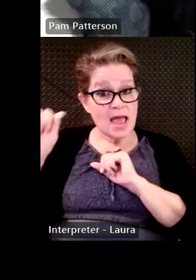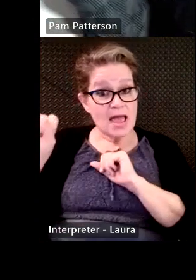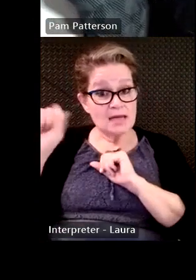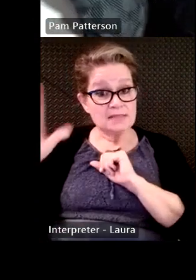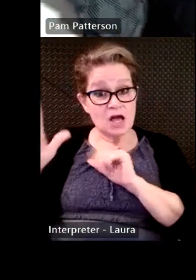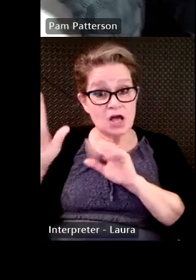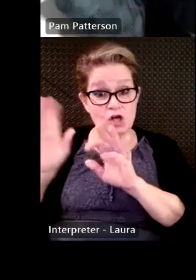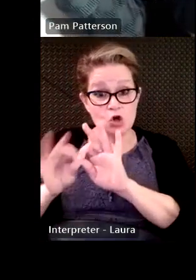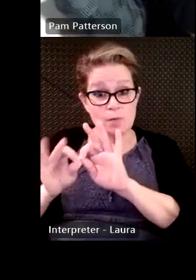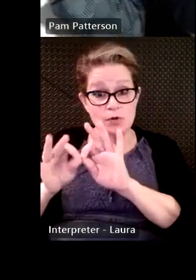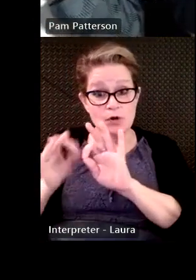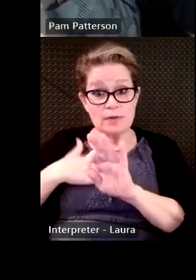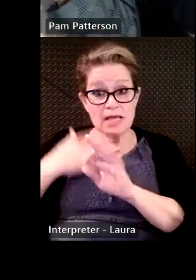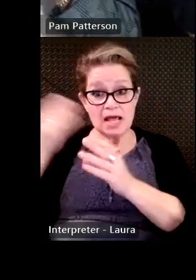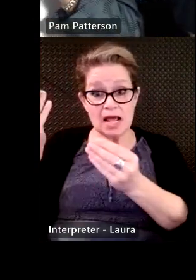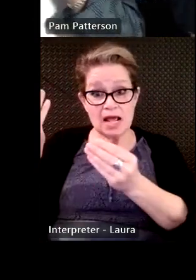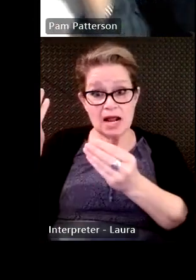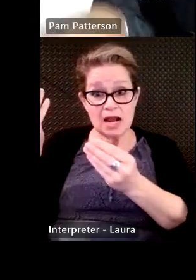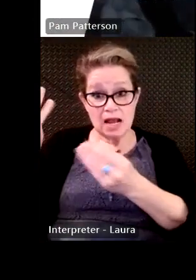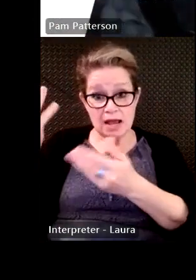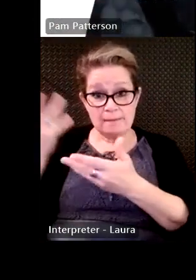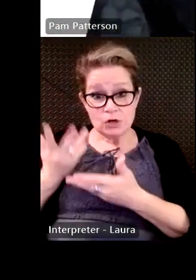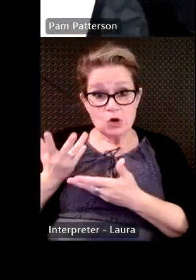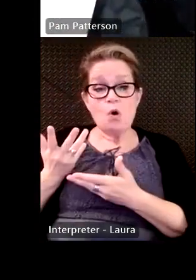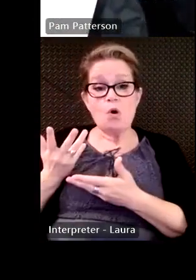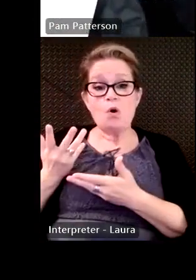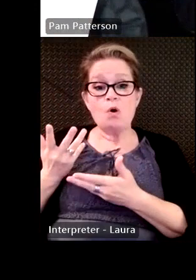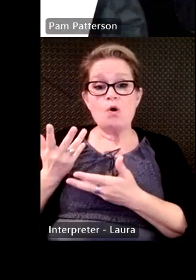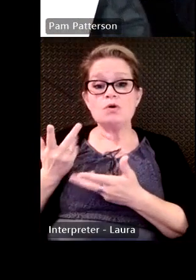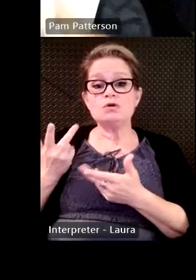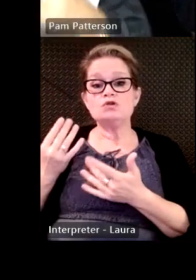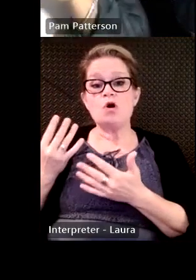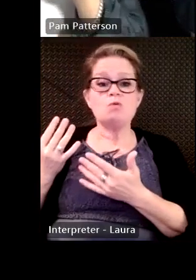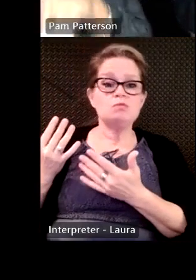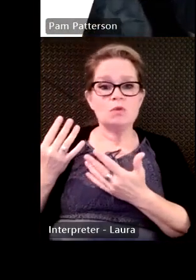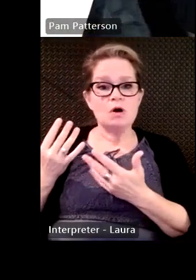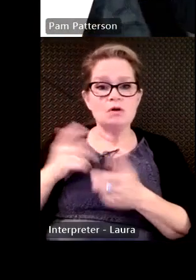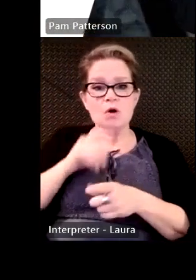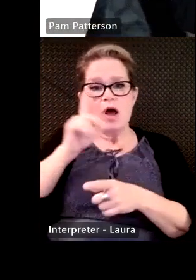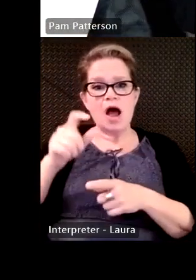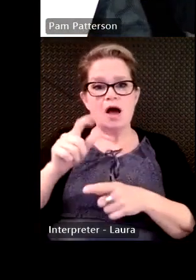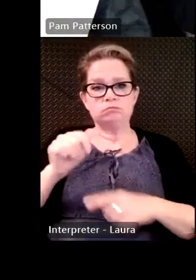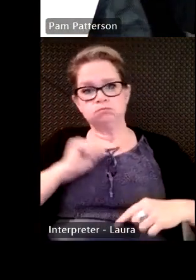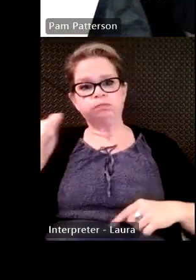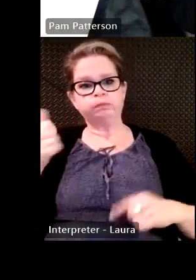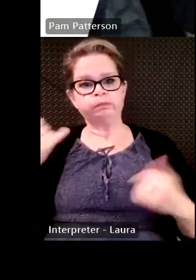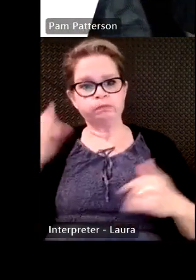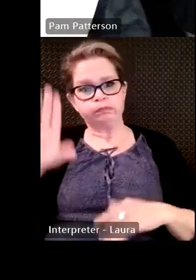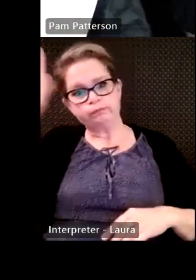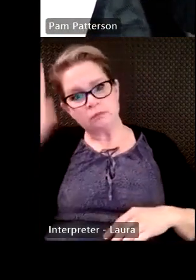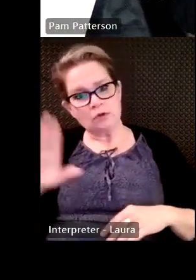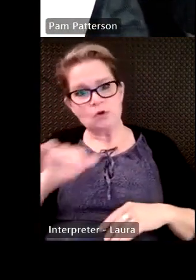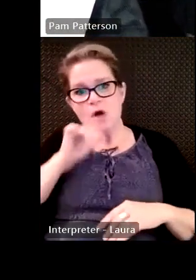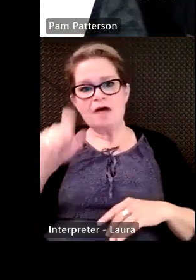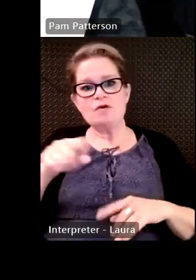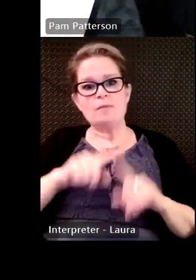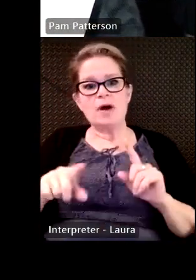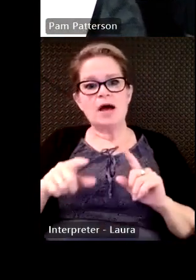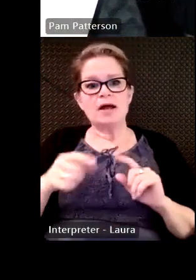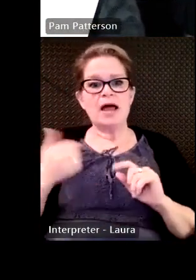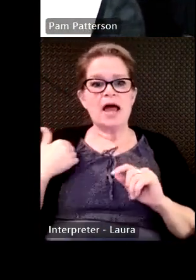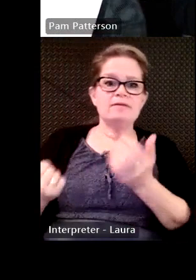I'm not asking people to disclose, but if you could just speak to one of the helpers